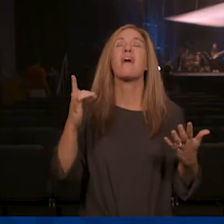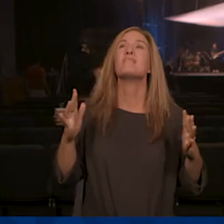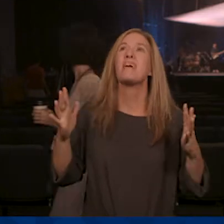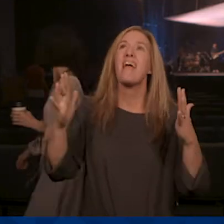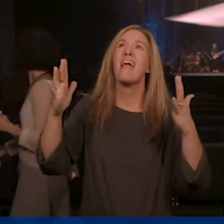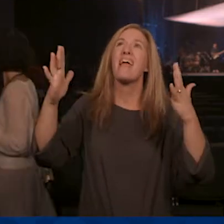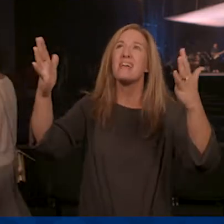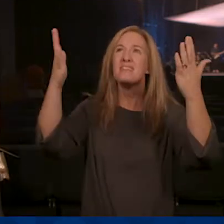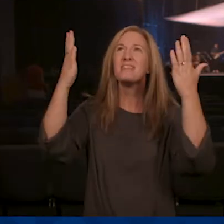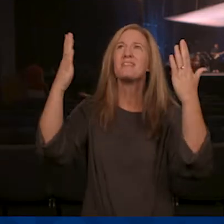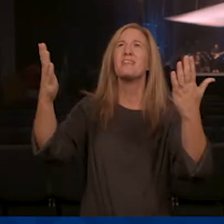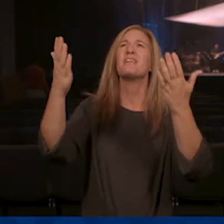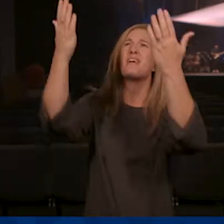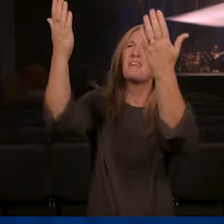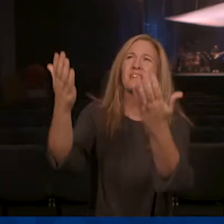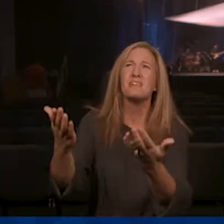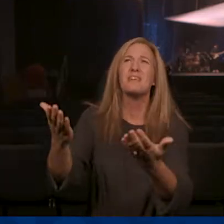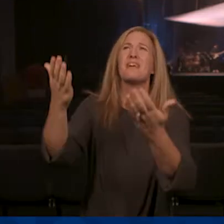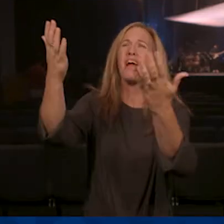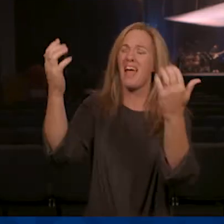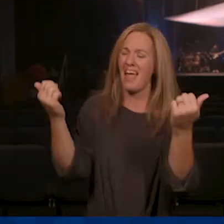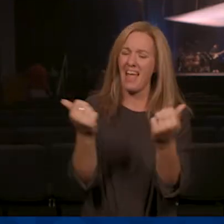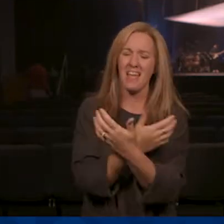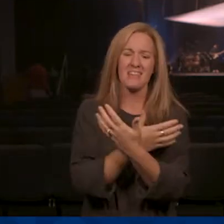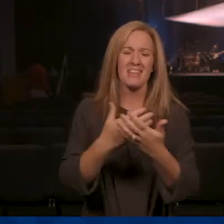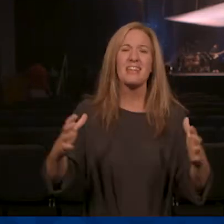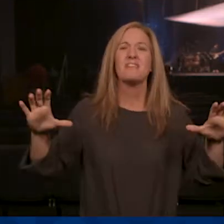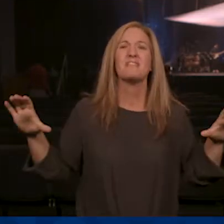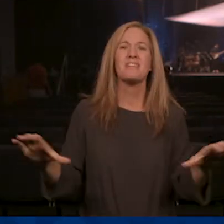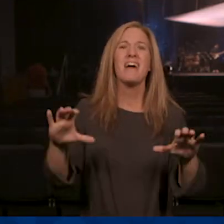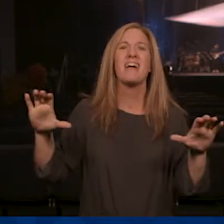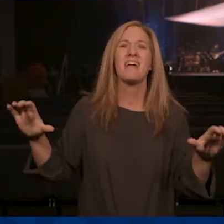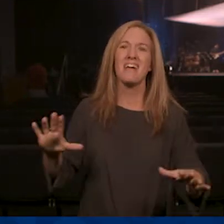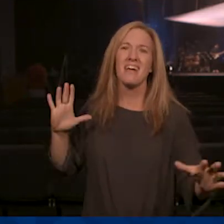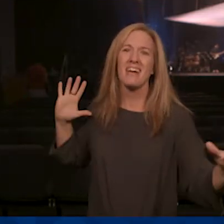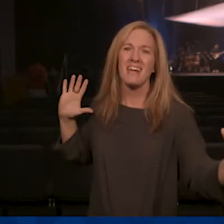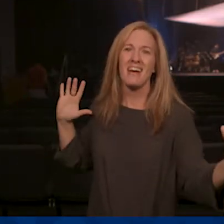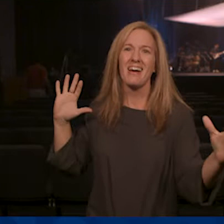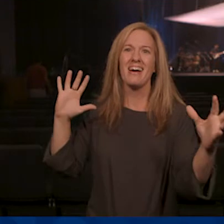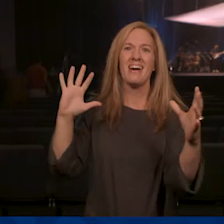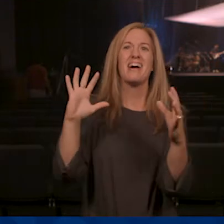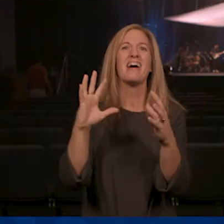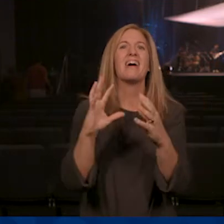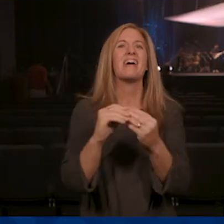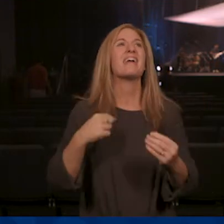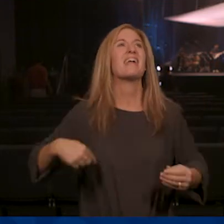for all that you are, all that you've done. We come to